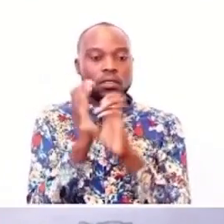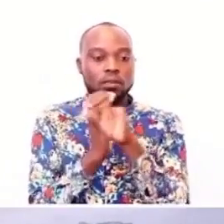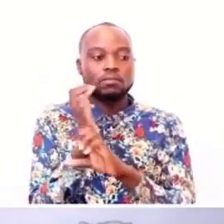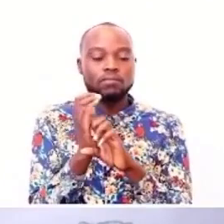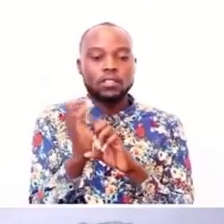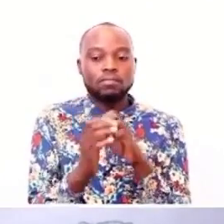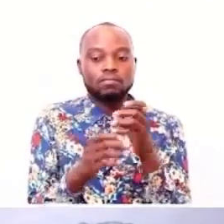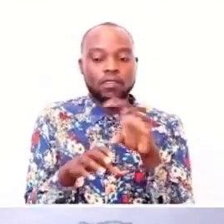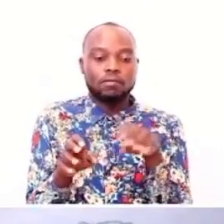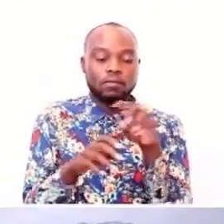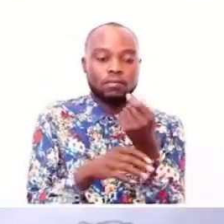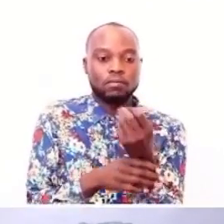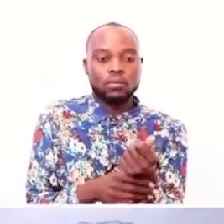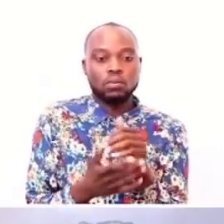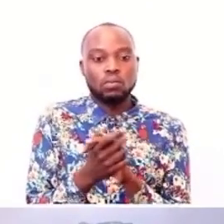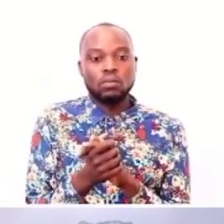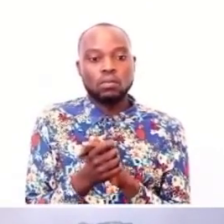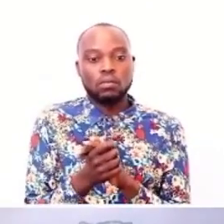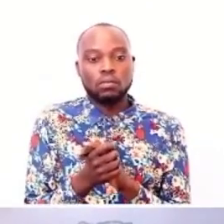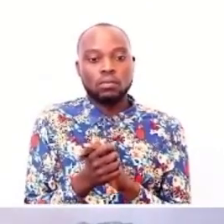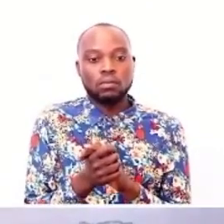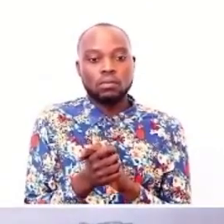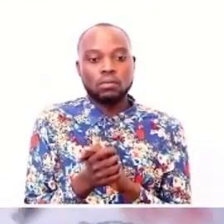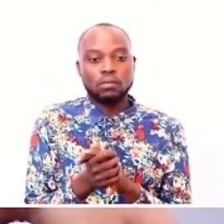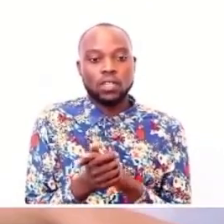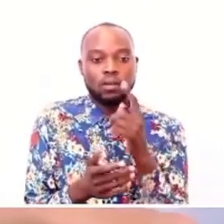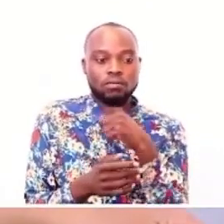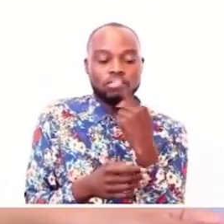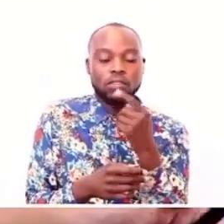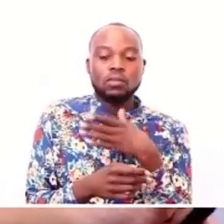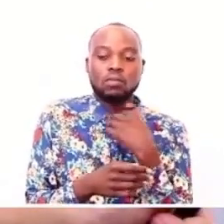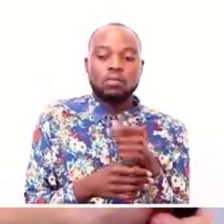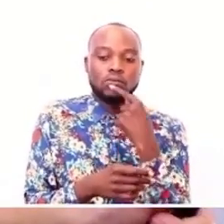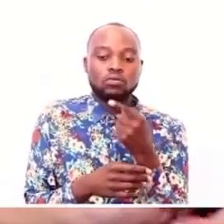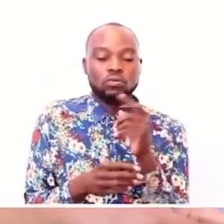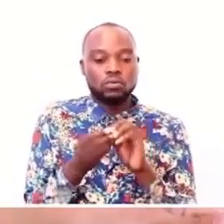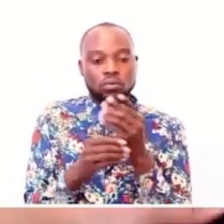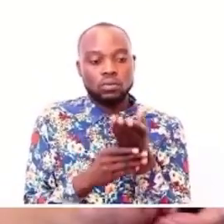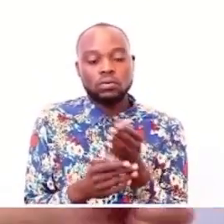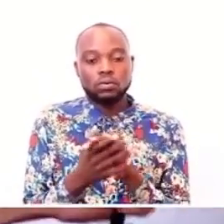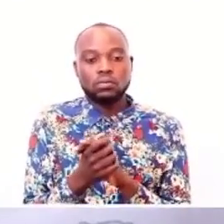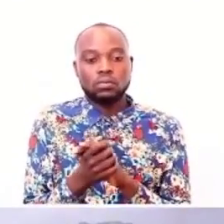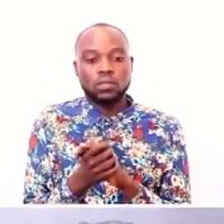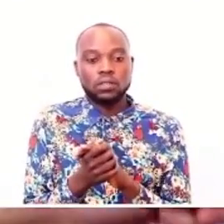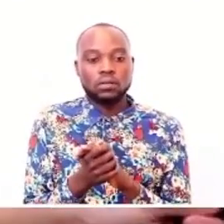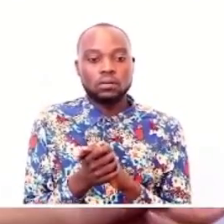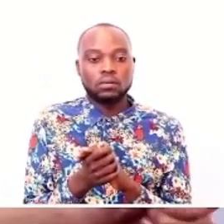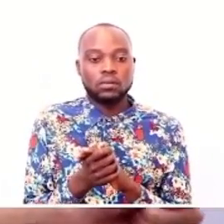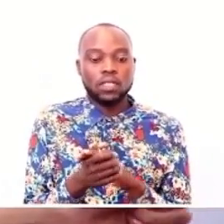financing, or to investors, and who only really want to deal with renewables. So I wanted to